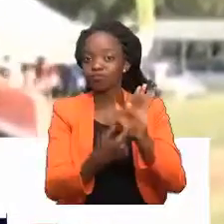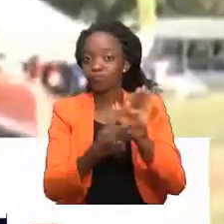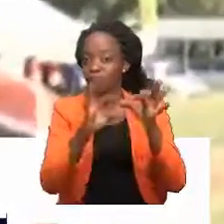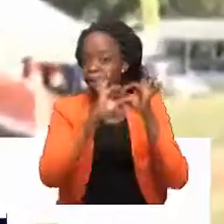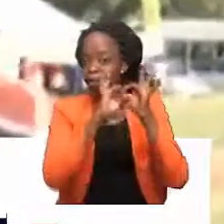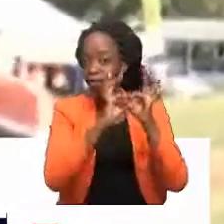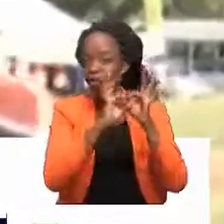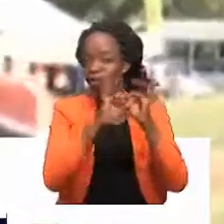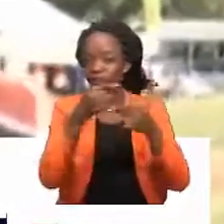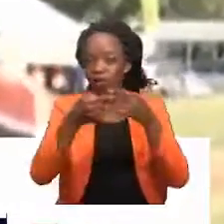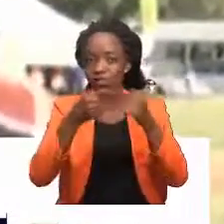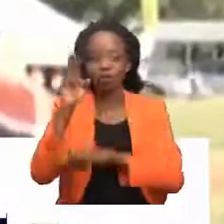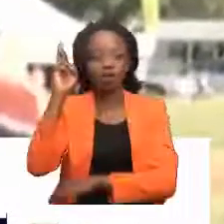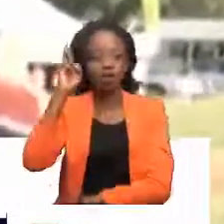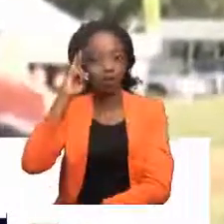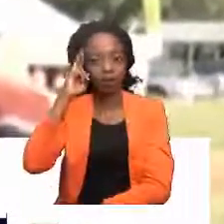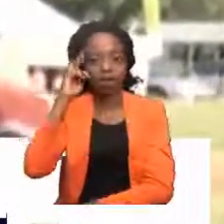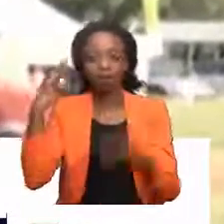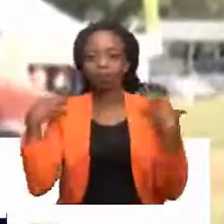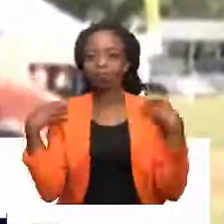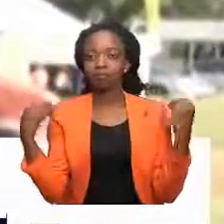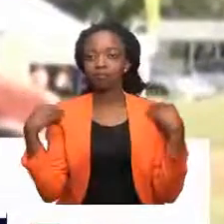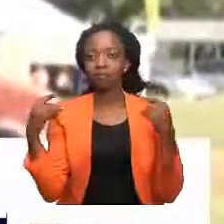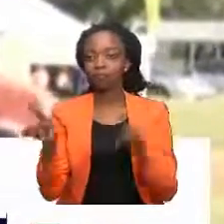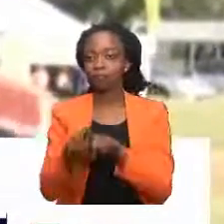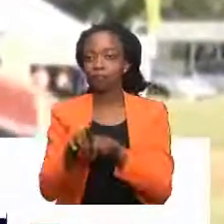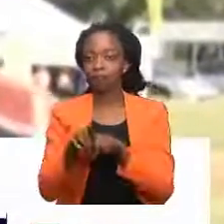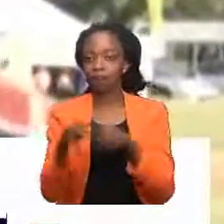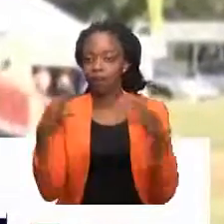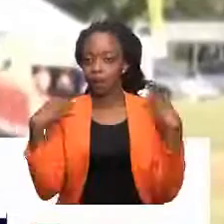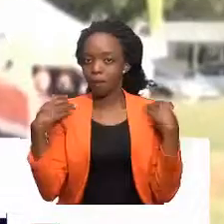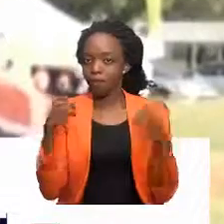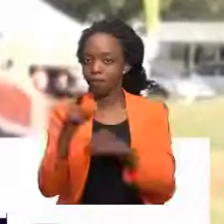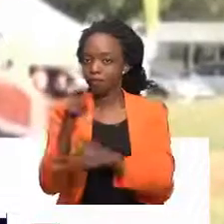that we can still remember and be able to practice, and also practice